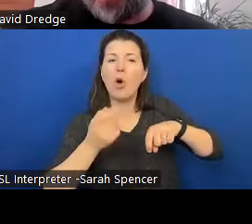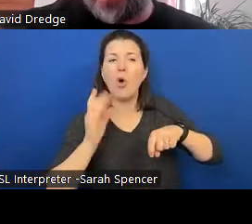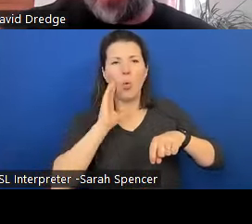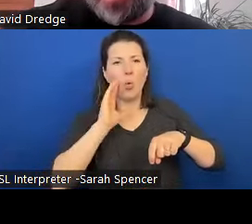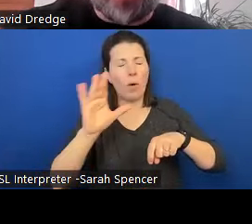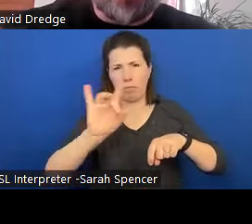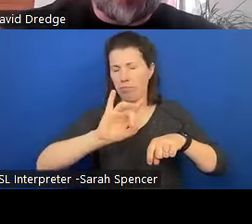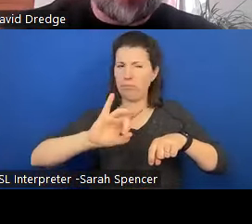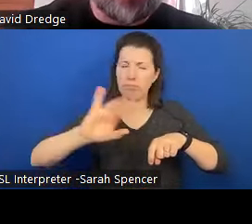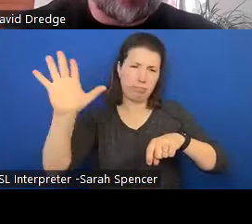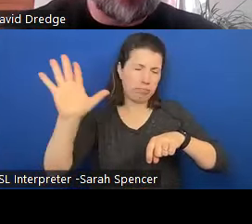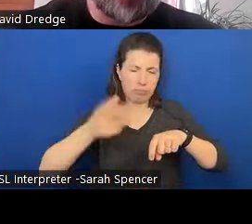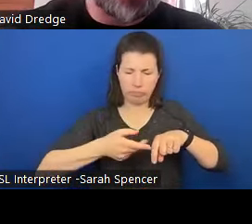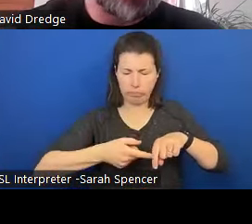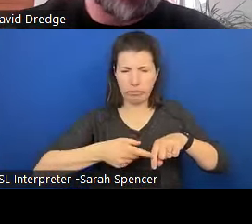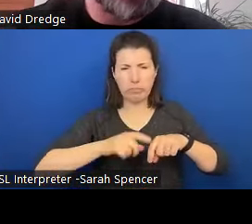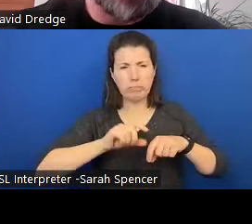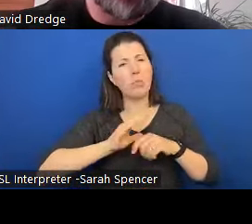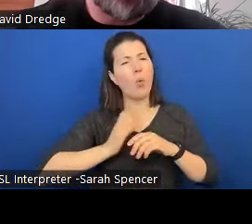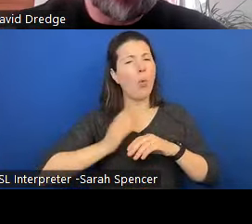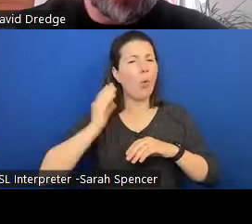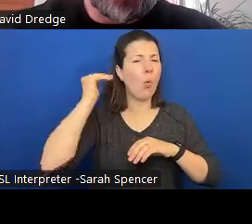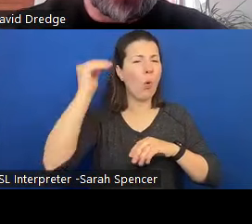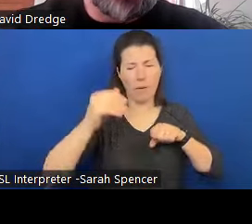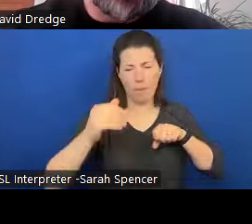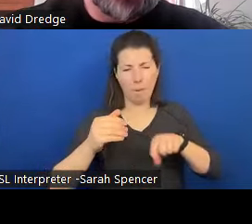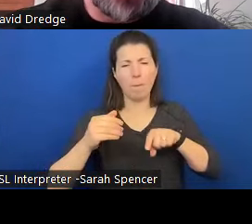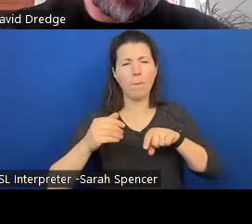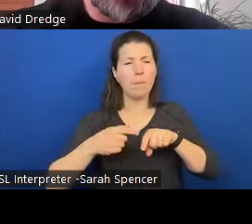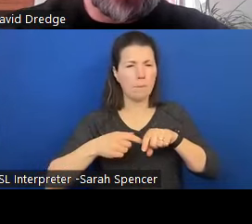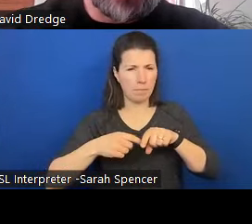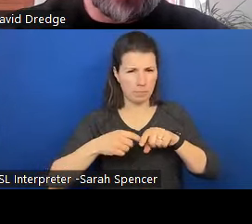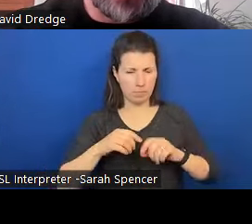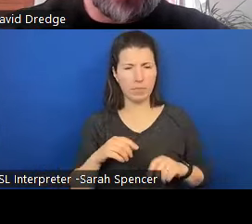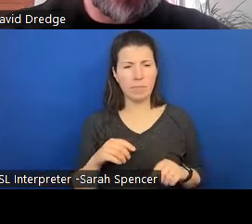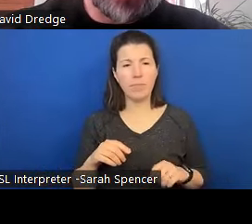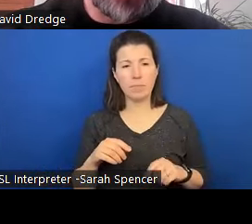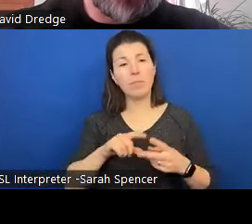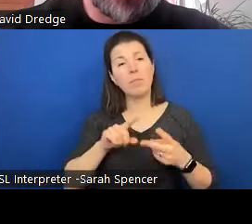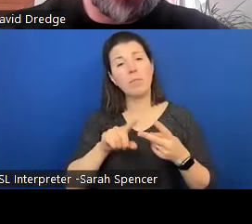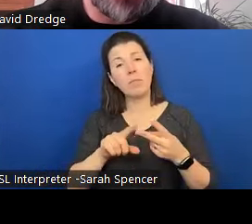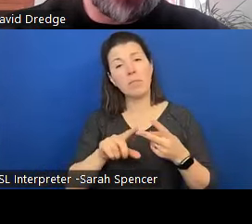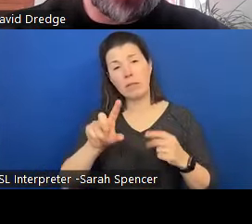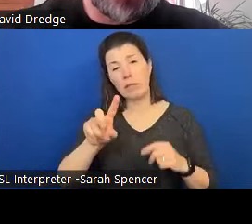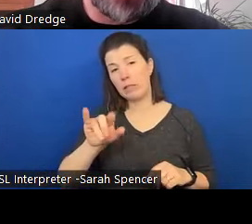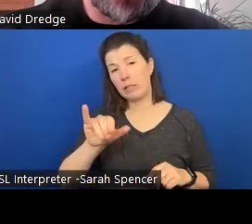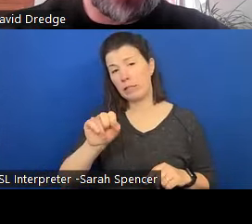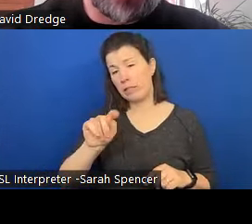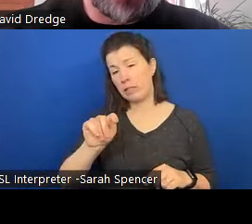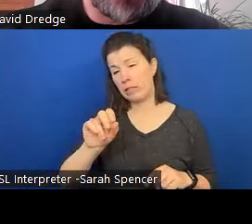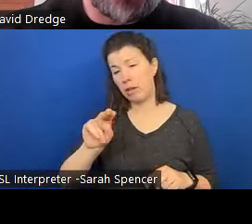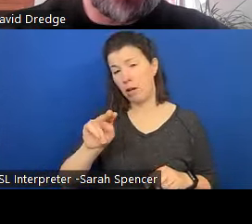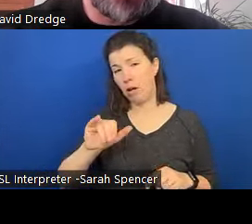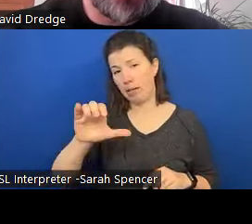there, which can be a clue. There's dystonic increased muscle tone. So this is